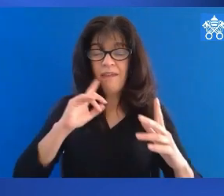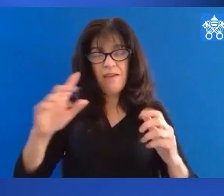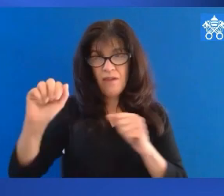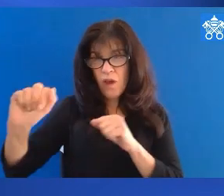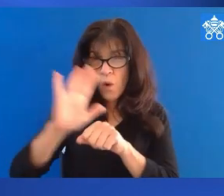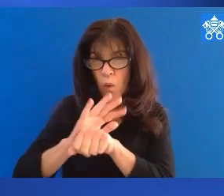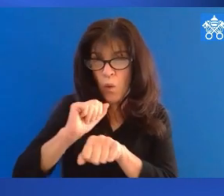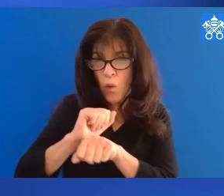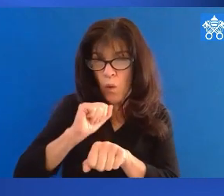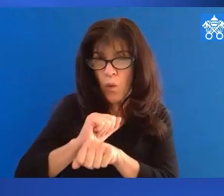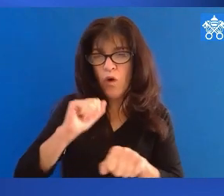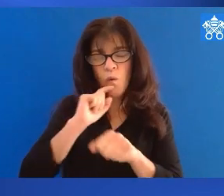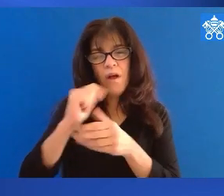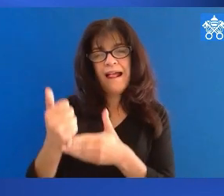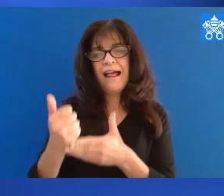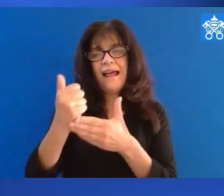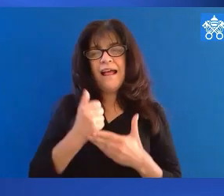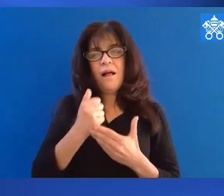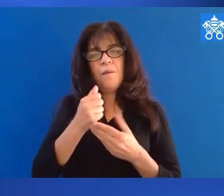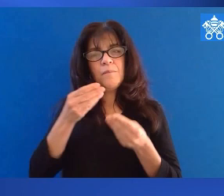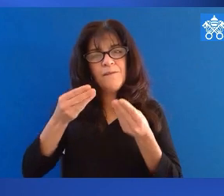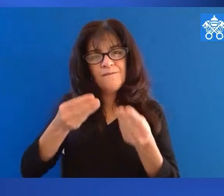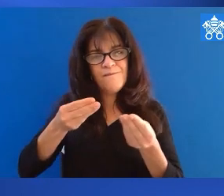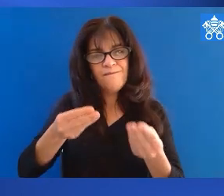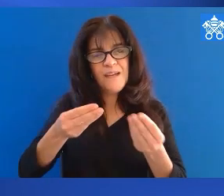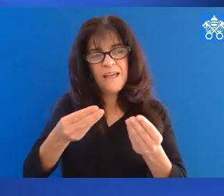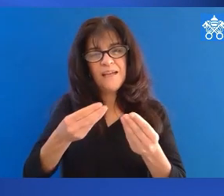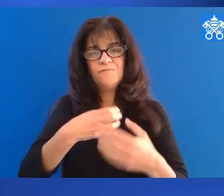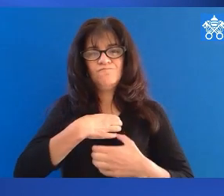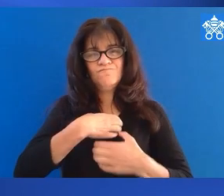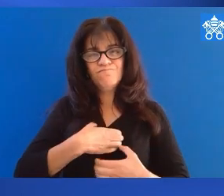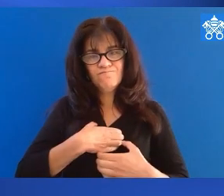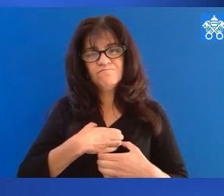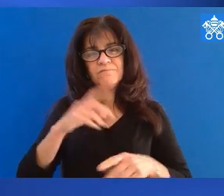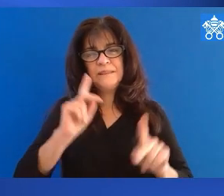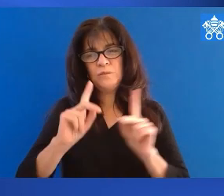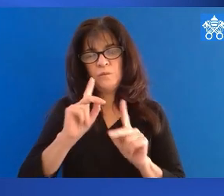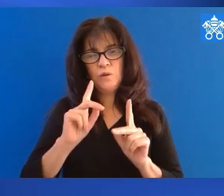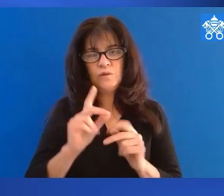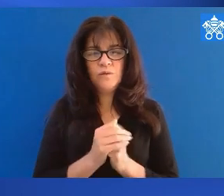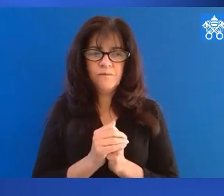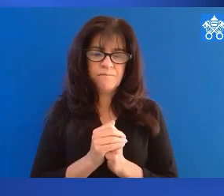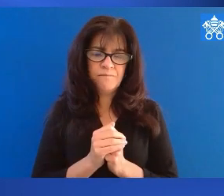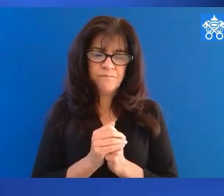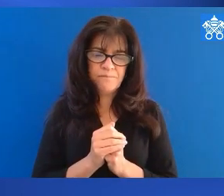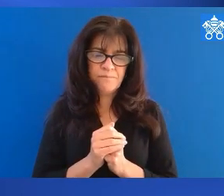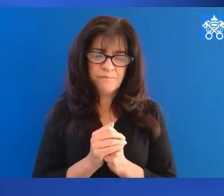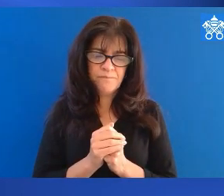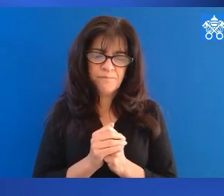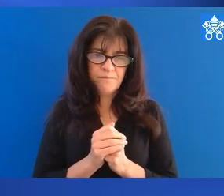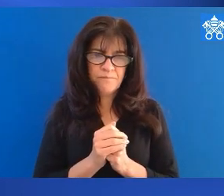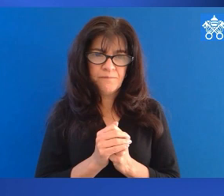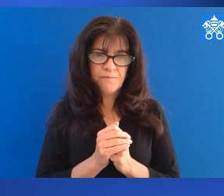for fishermen, that their work will help nourish the world.